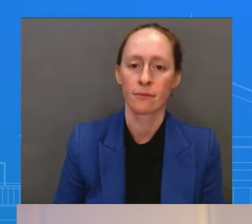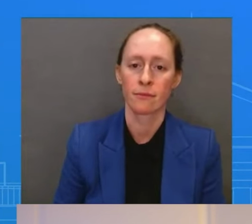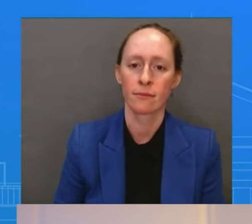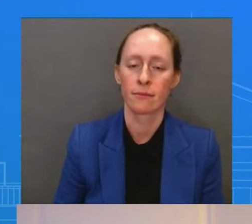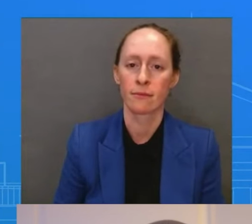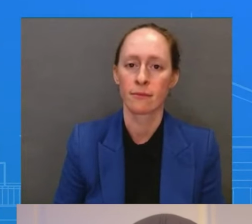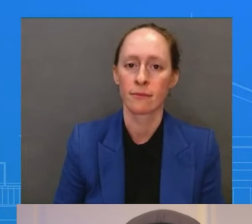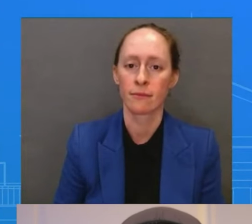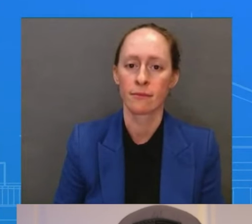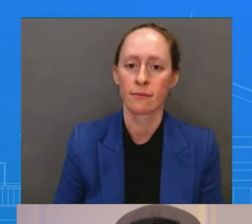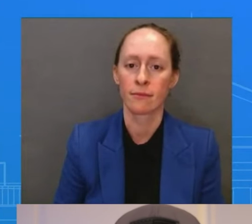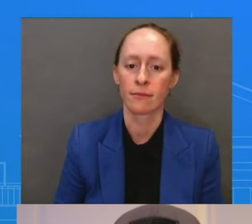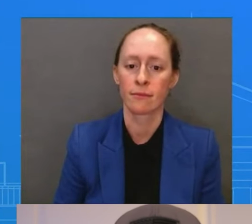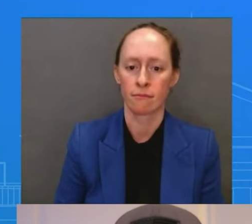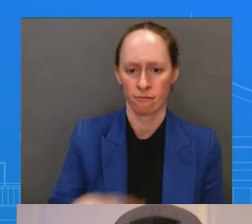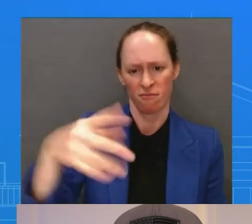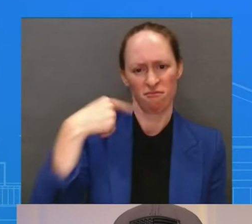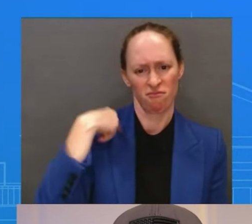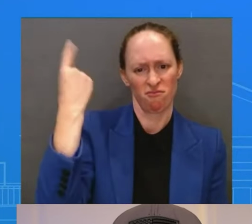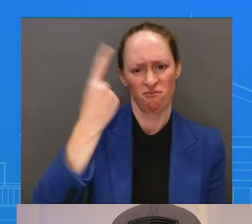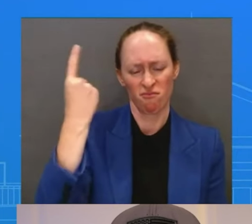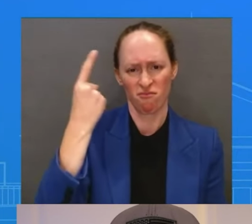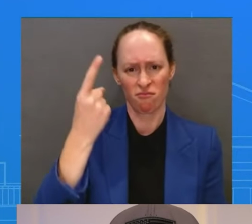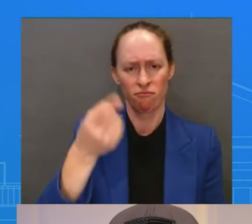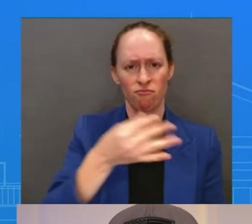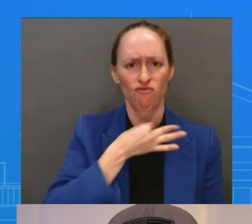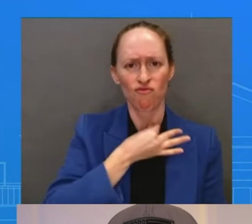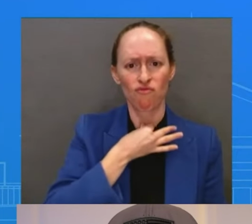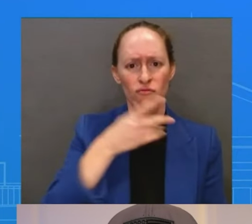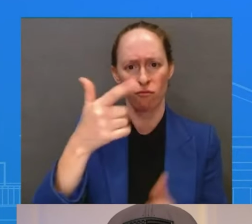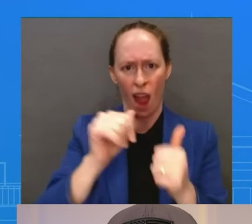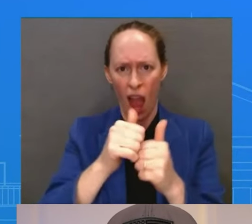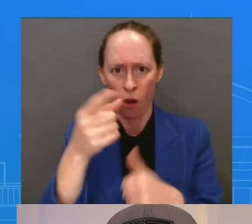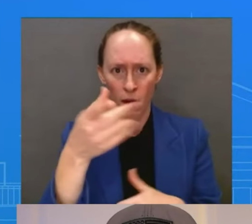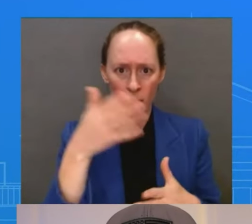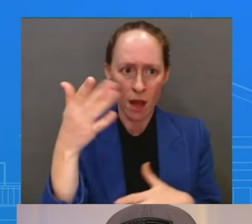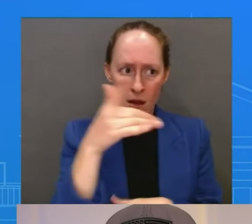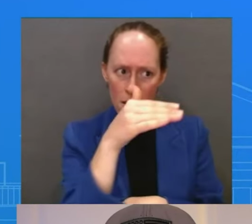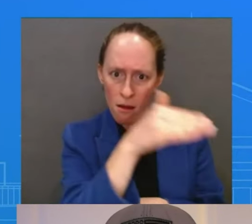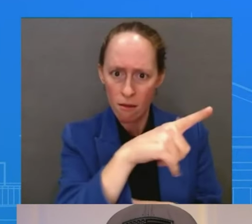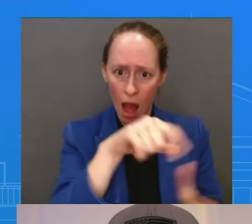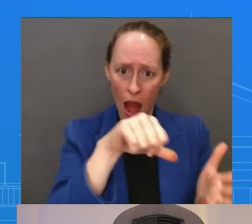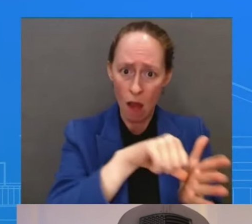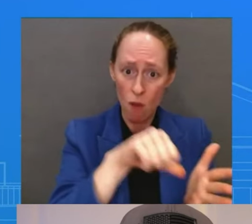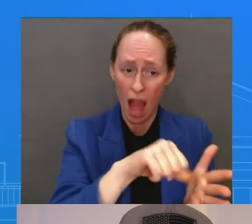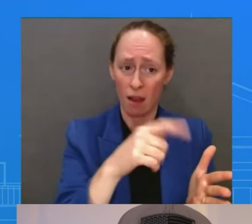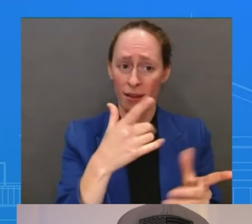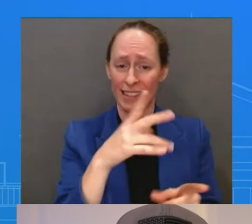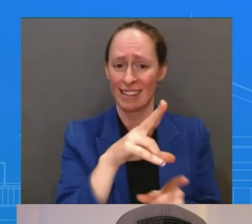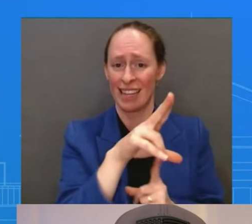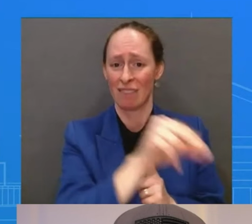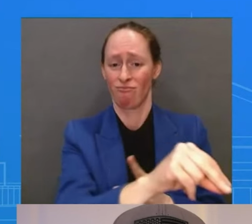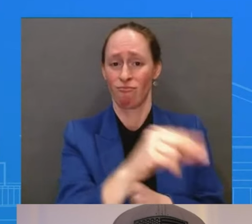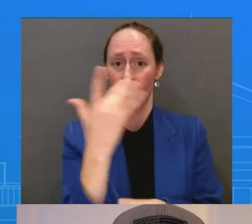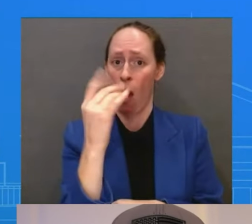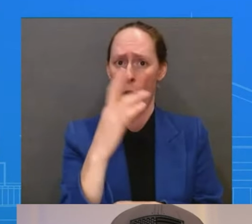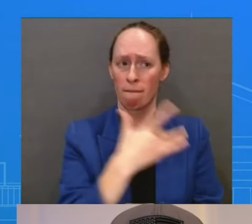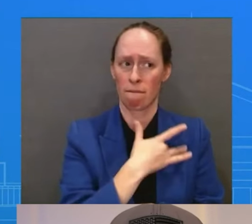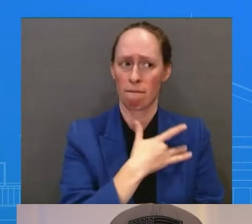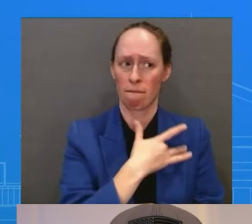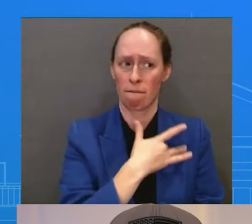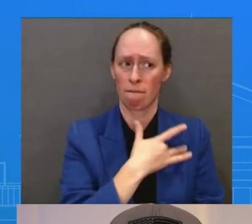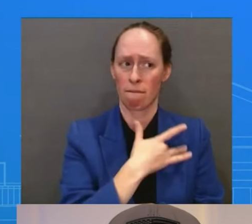be accessed by Iran made because of the attack or political pressure or recent days? I'm not going to talk about diplomatic conversations one way or another, Ed. What I can